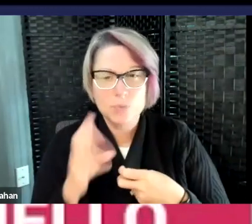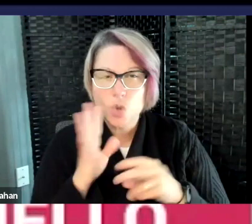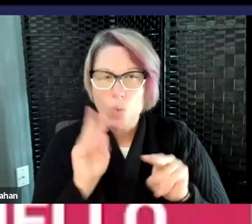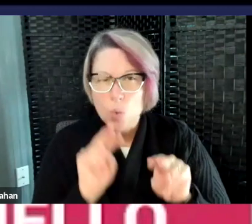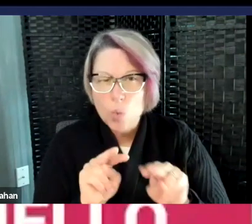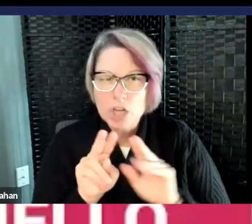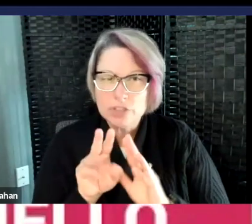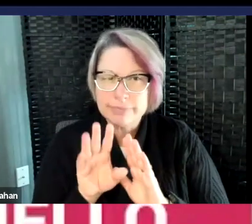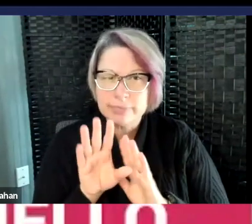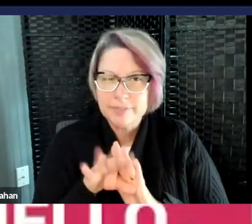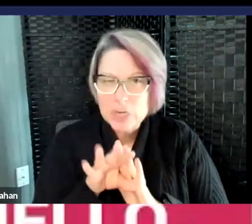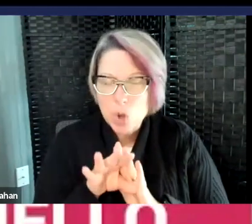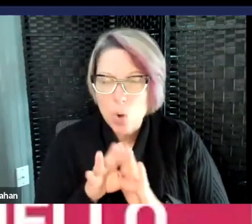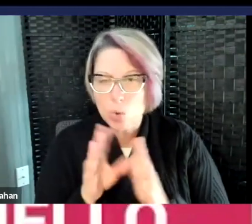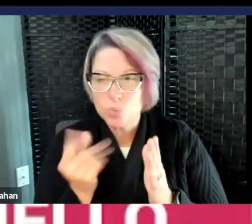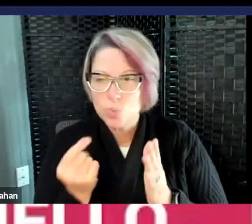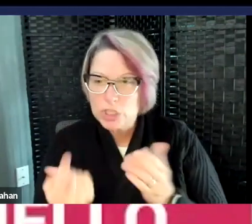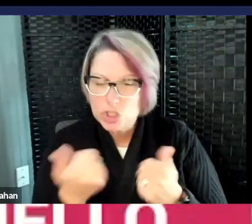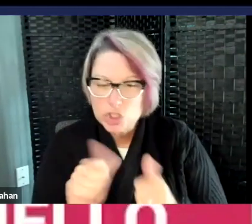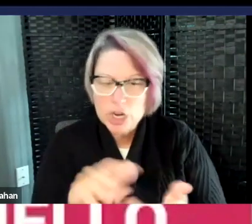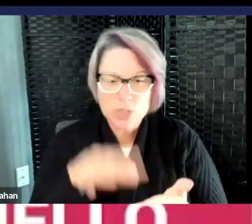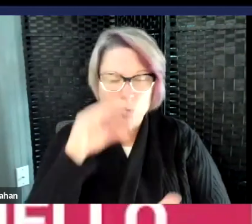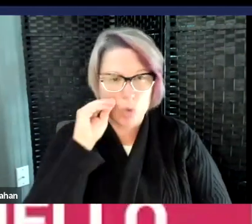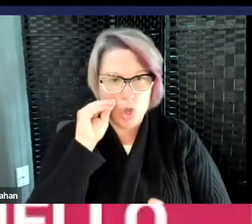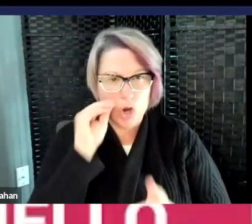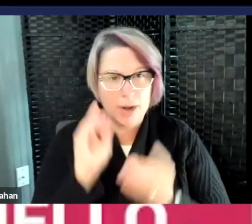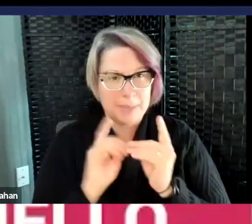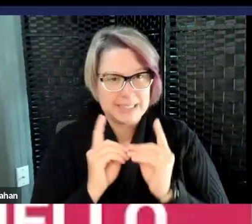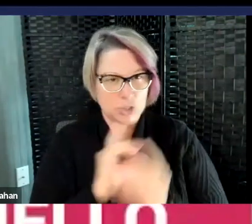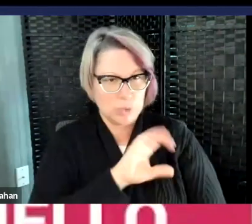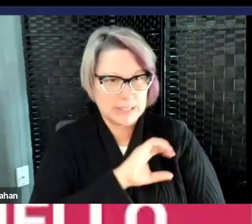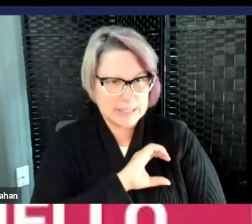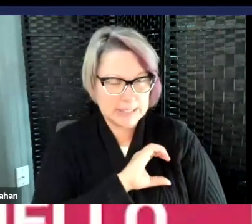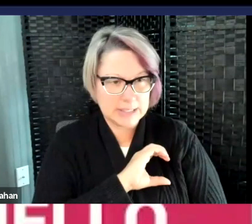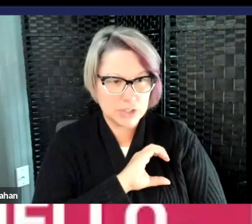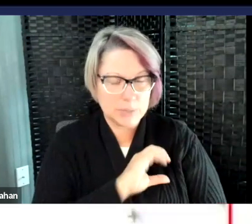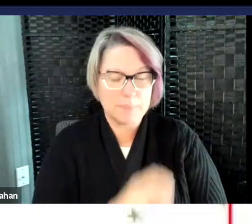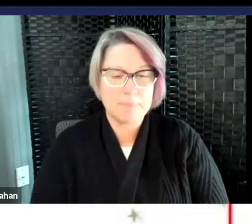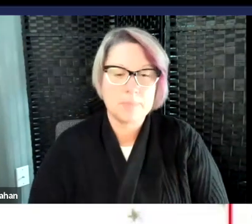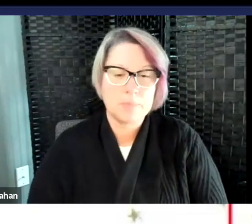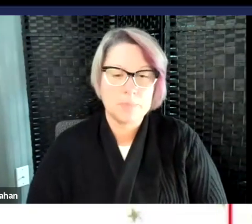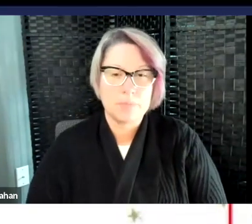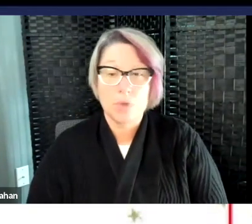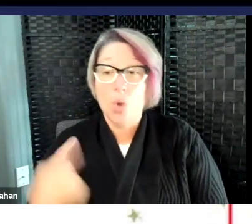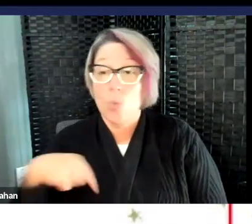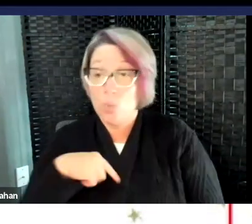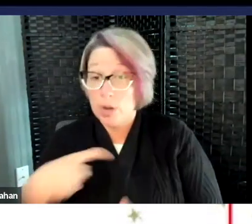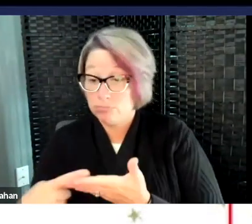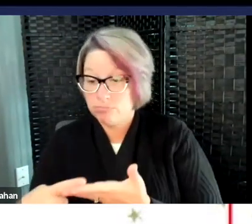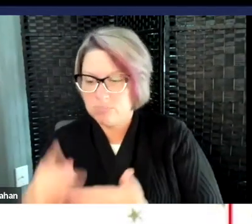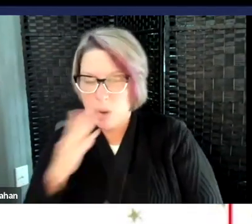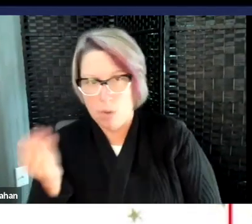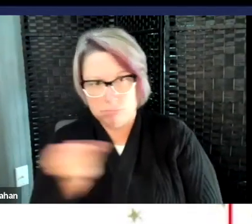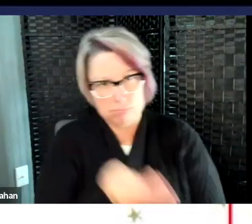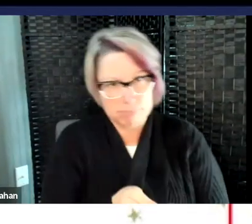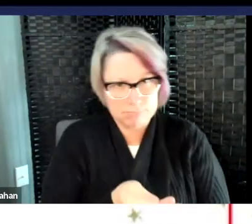him about things that he's trying to learn about digital citizenship, and he needs your help. Okay. And I'll pass on anything that we talk about to Dude. So we'll get back to him.